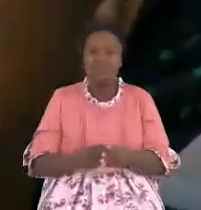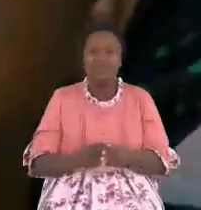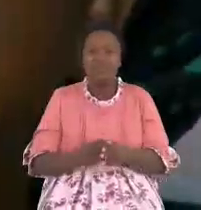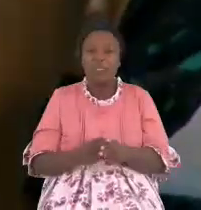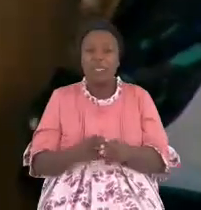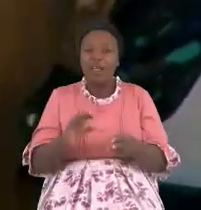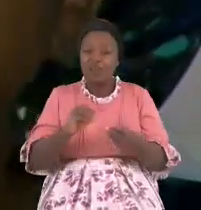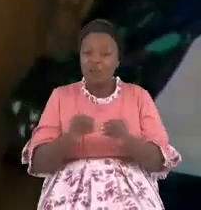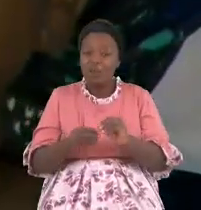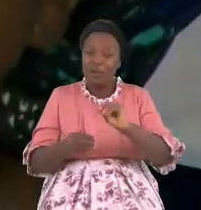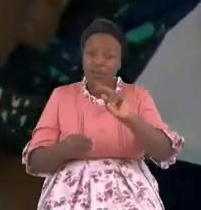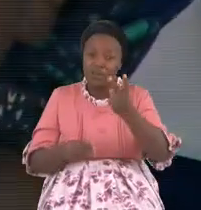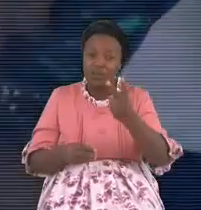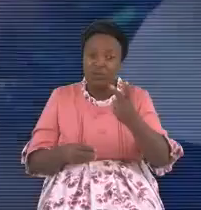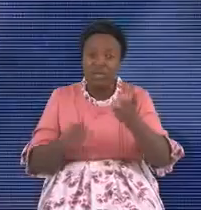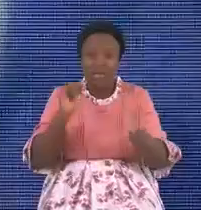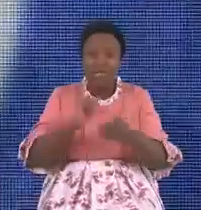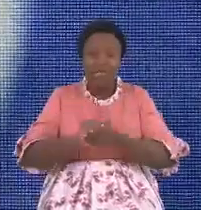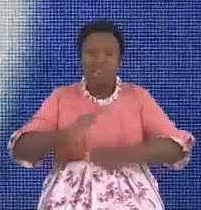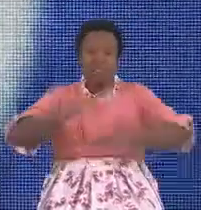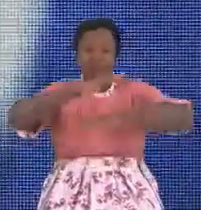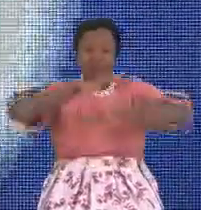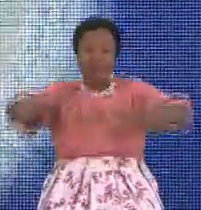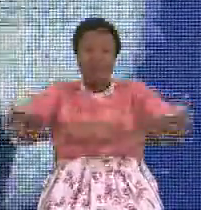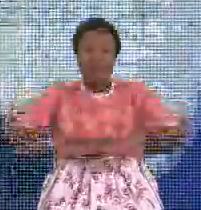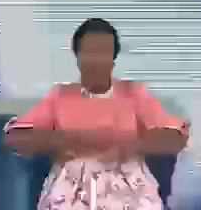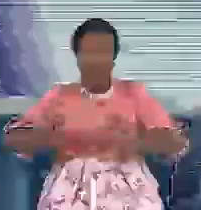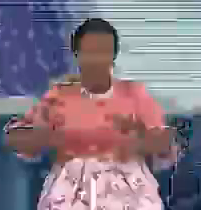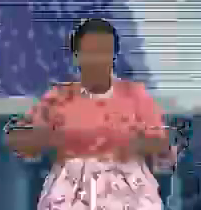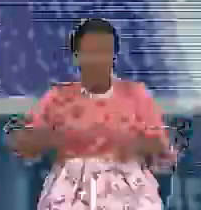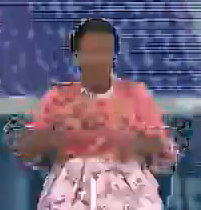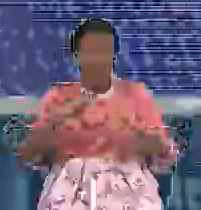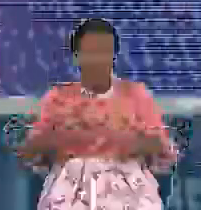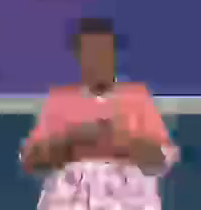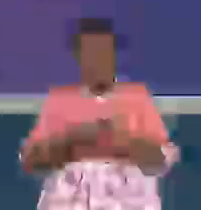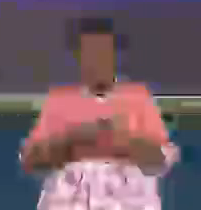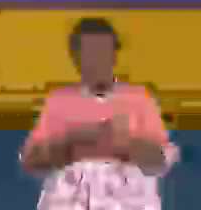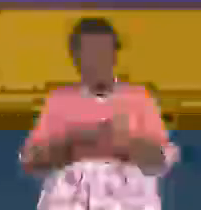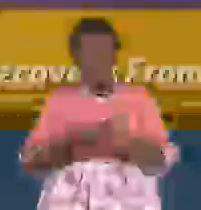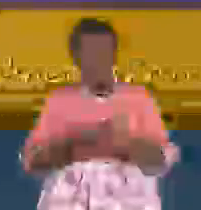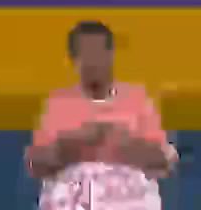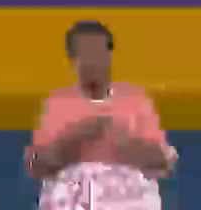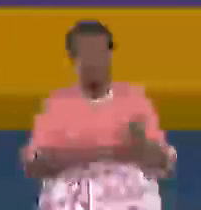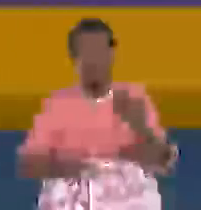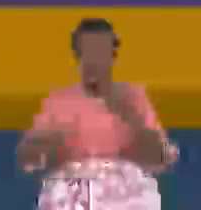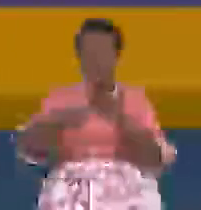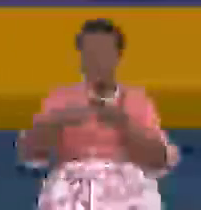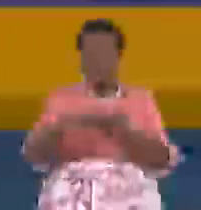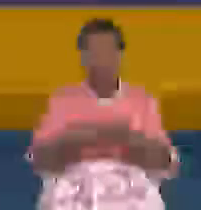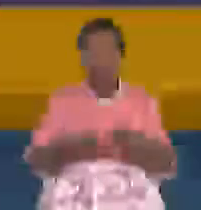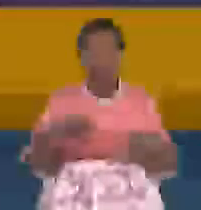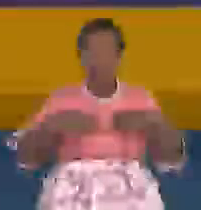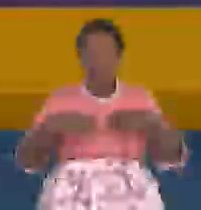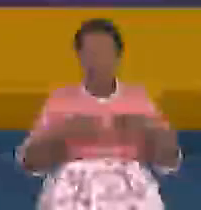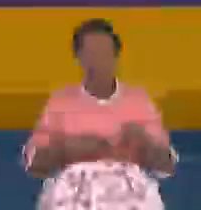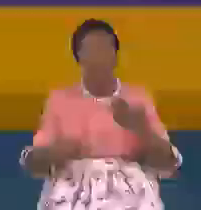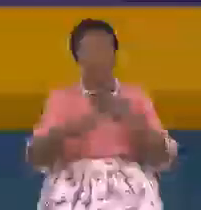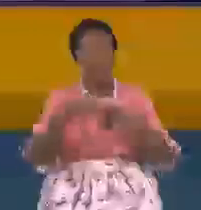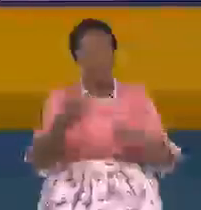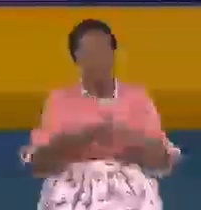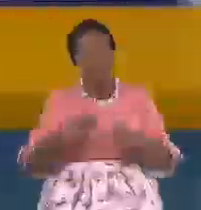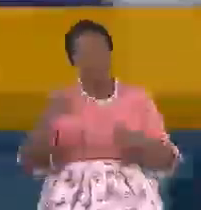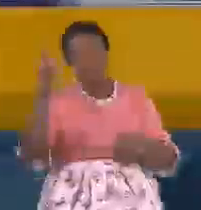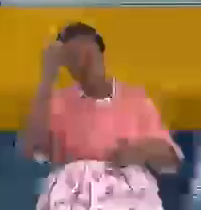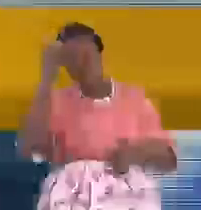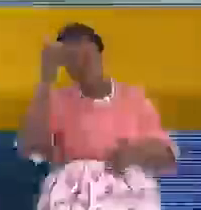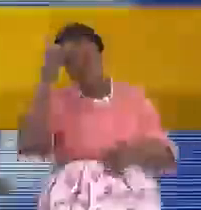rest means recovery from sickness when you are sick and you have pain and you